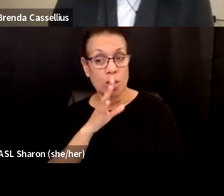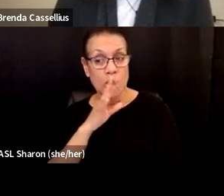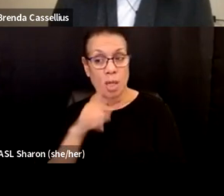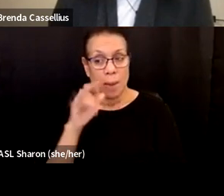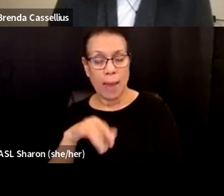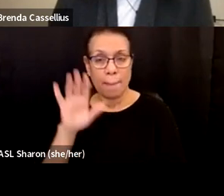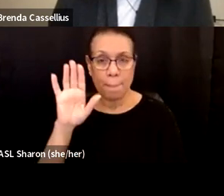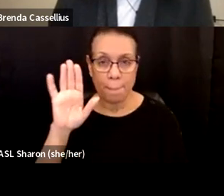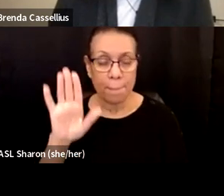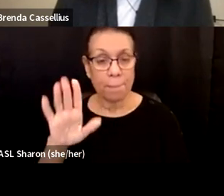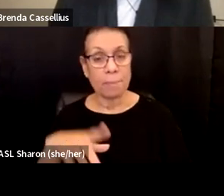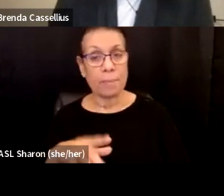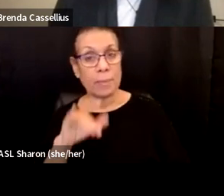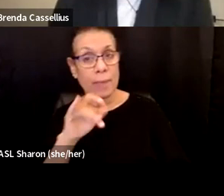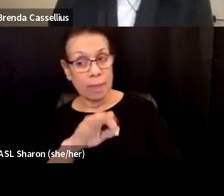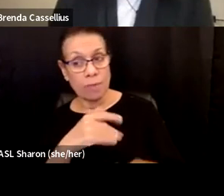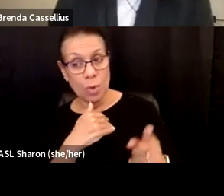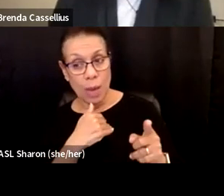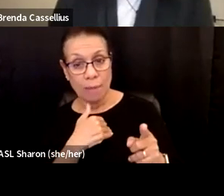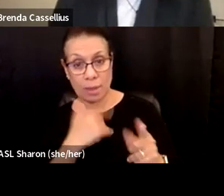but superintendent do you have it